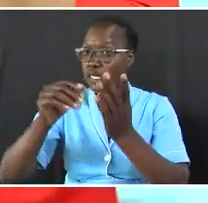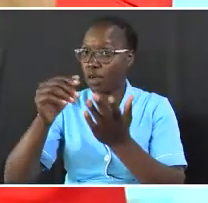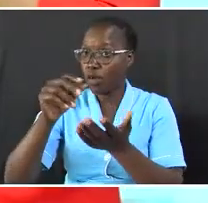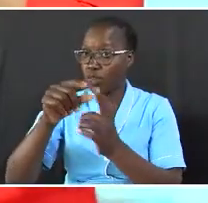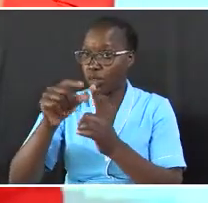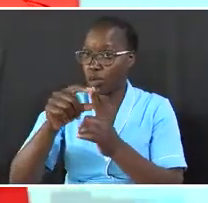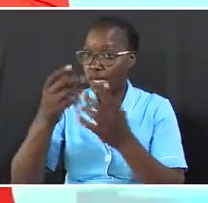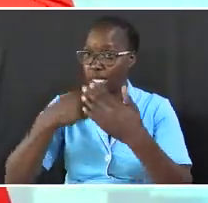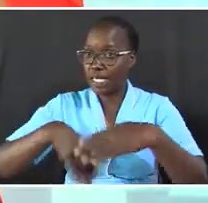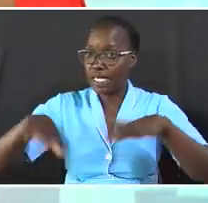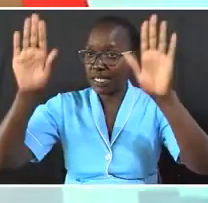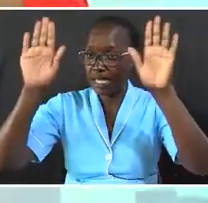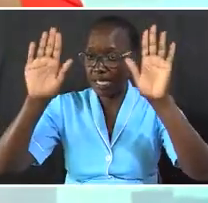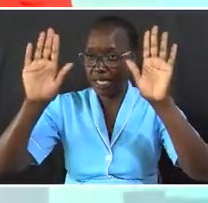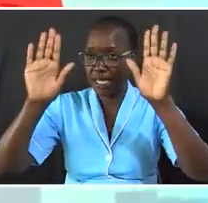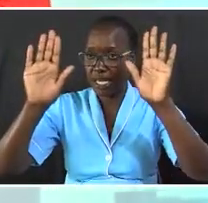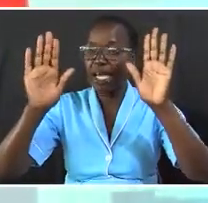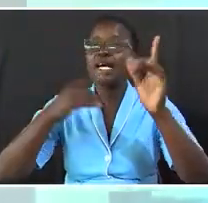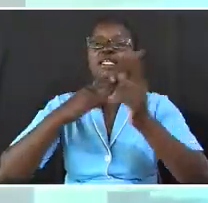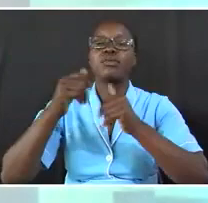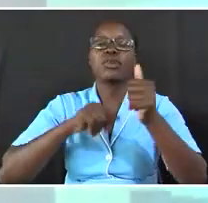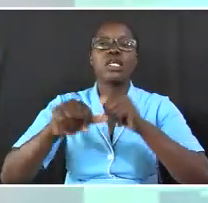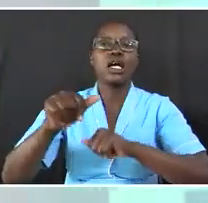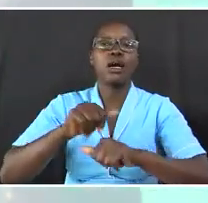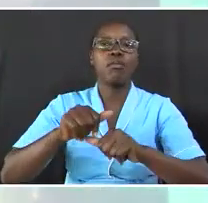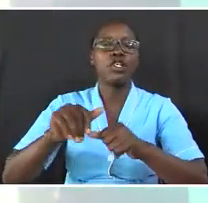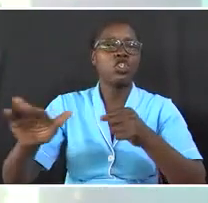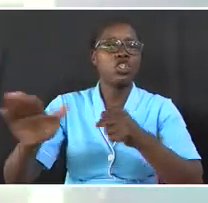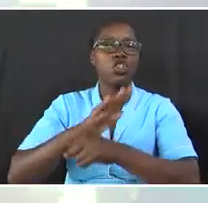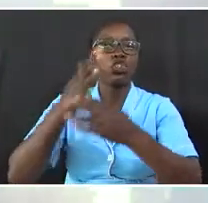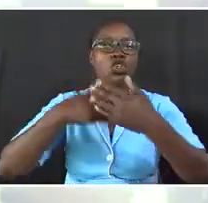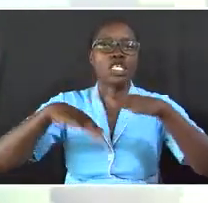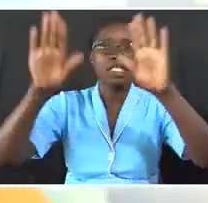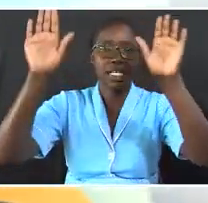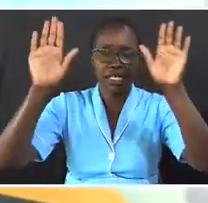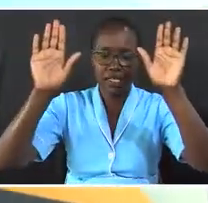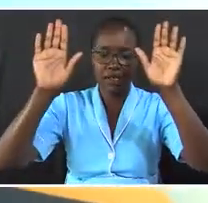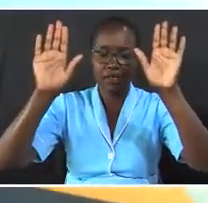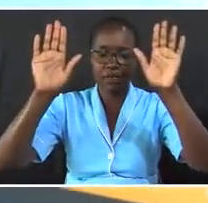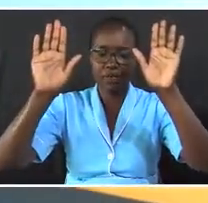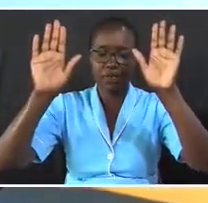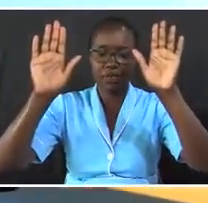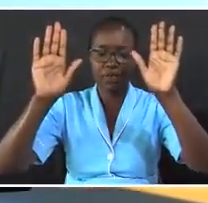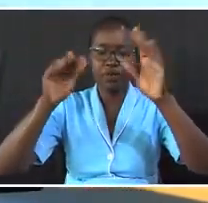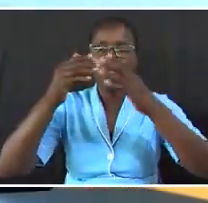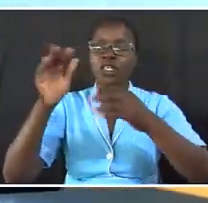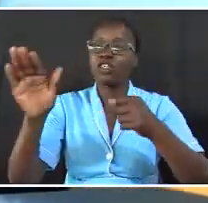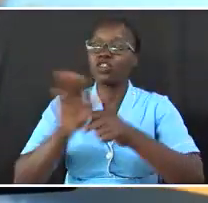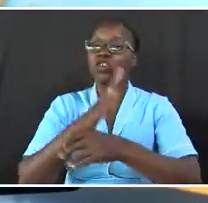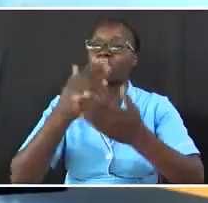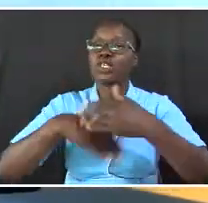again, surrender. And I'm talking about total surrender. Total what?